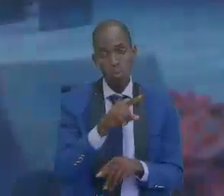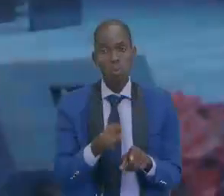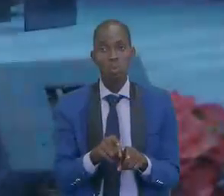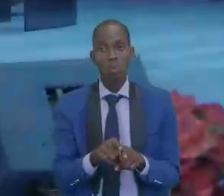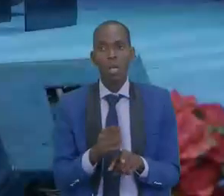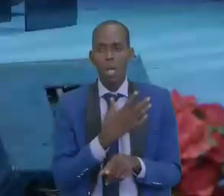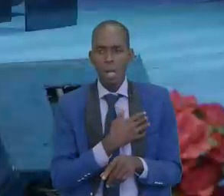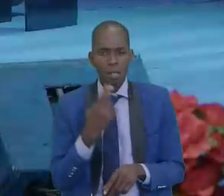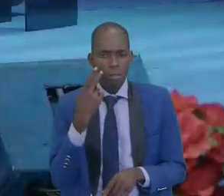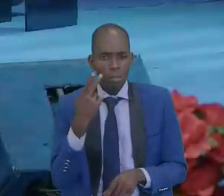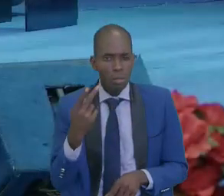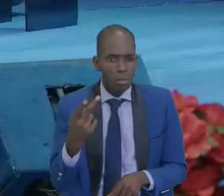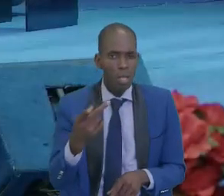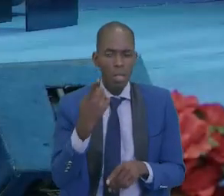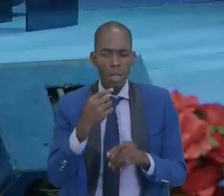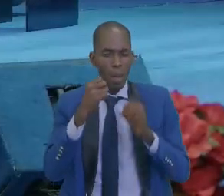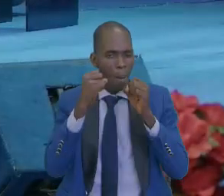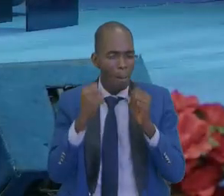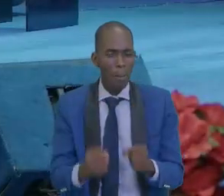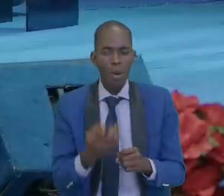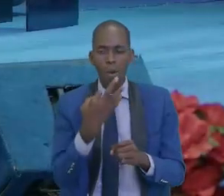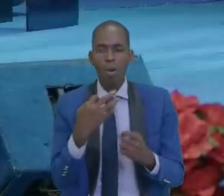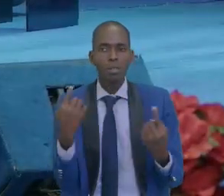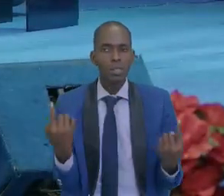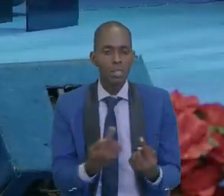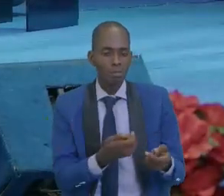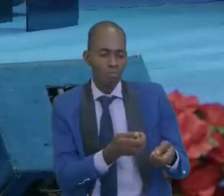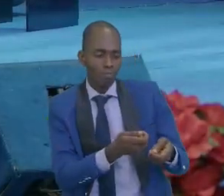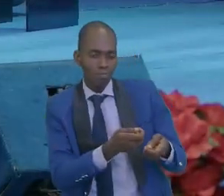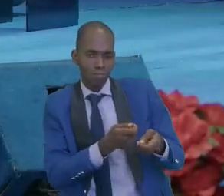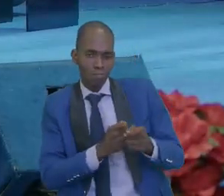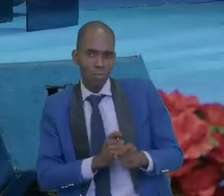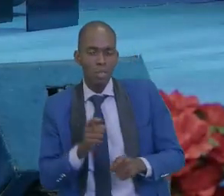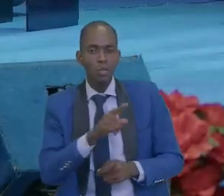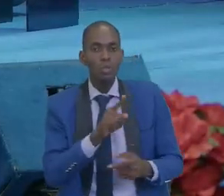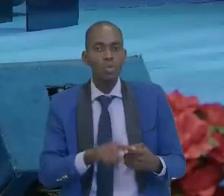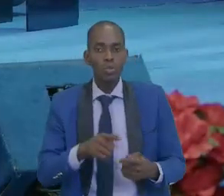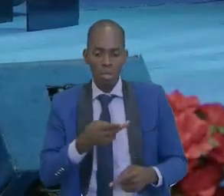the power of sin dragging you to the pit.